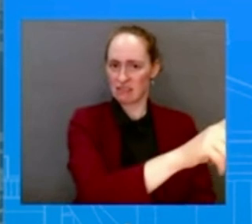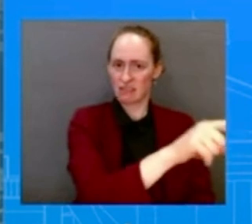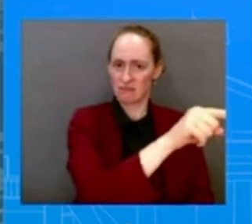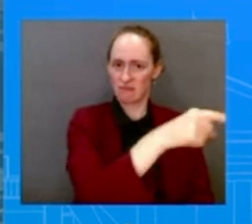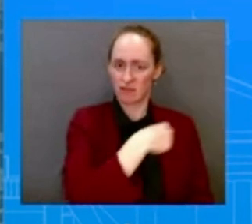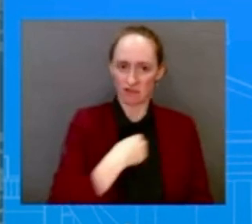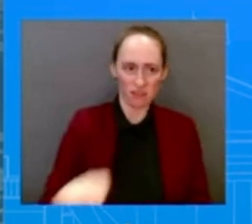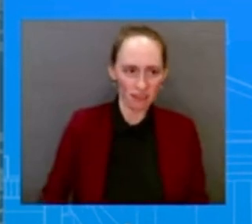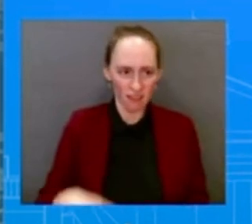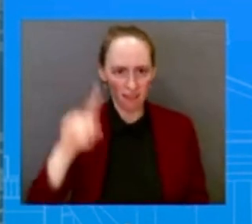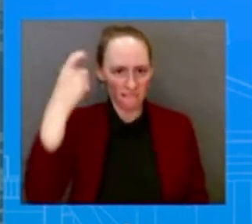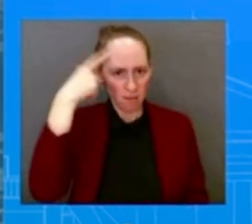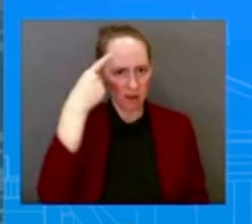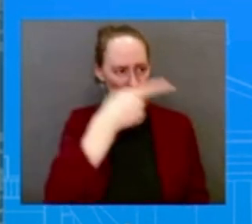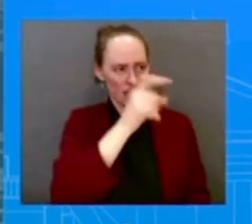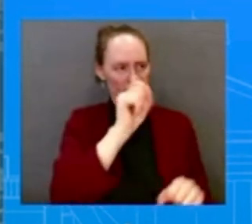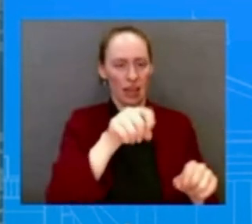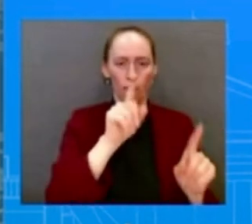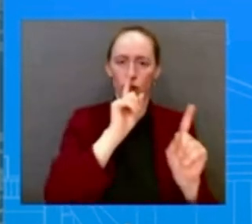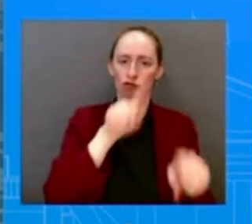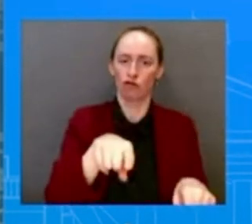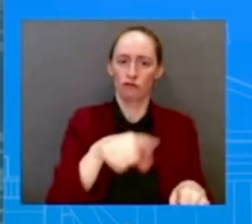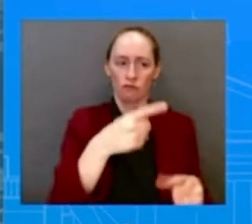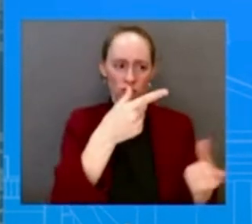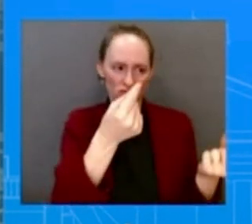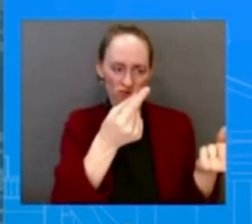leadership issues and information sharing.